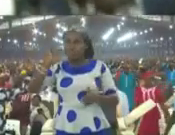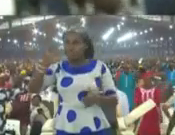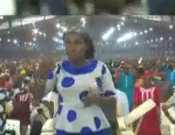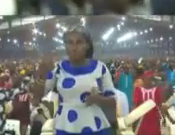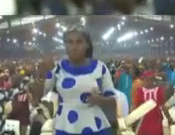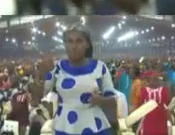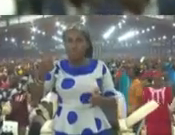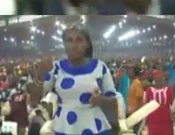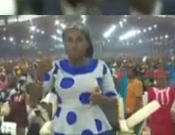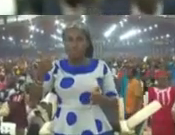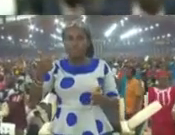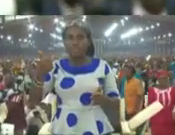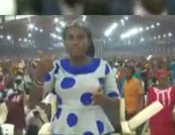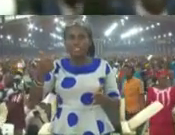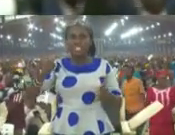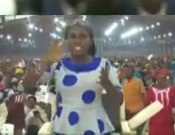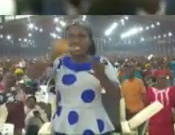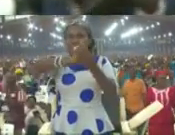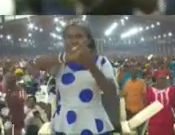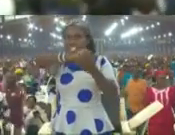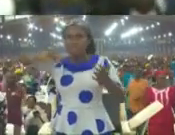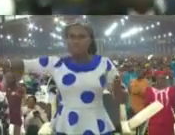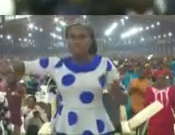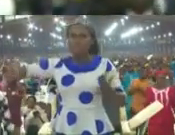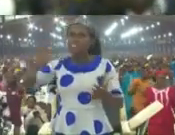lift the siege upon my family.